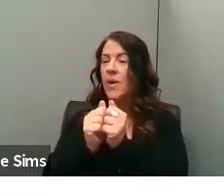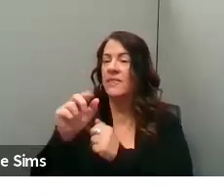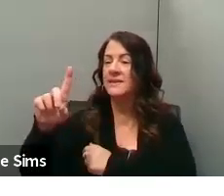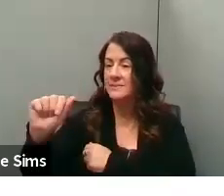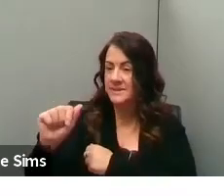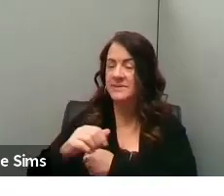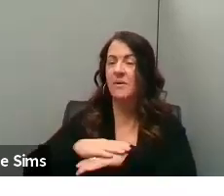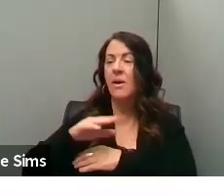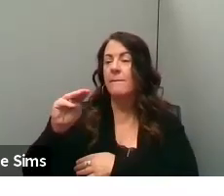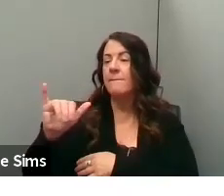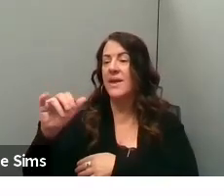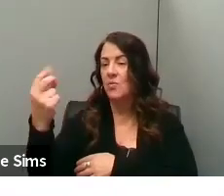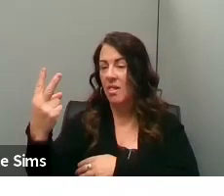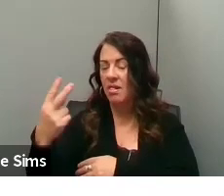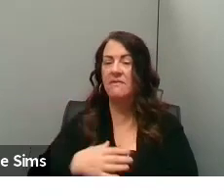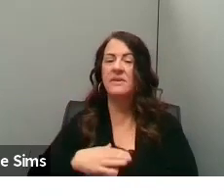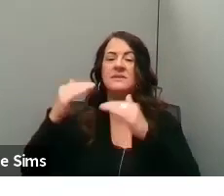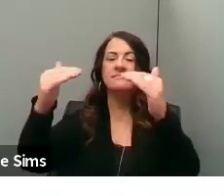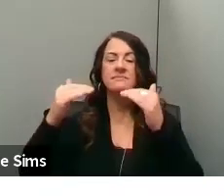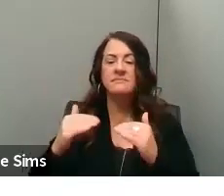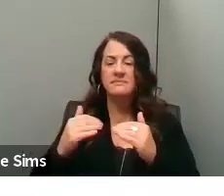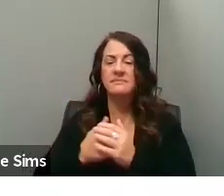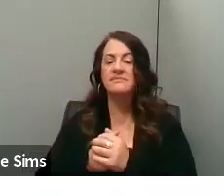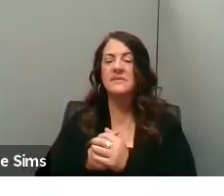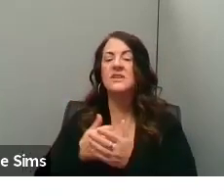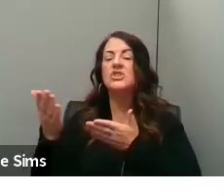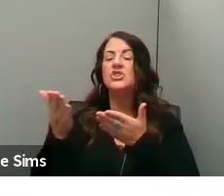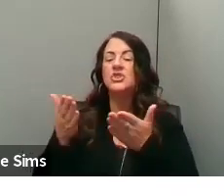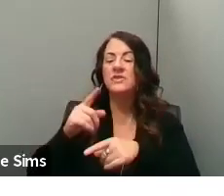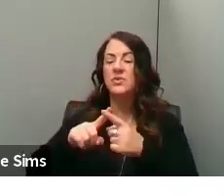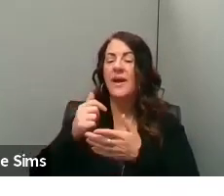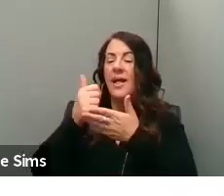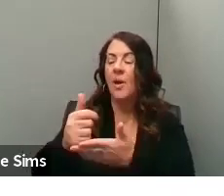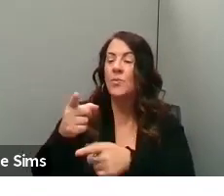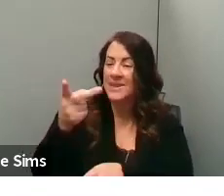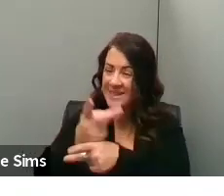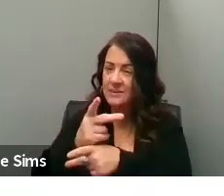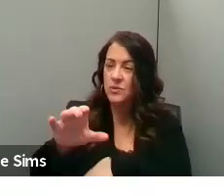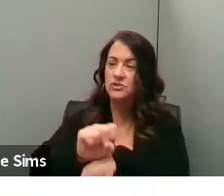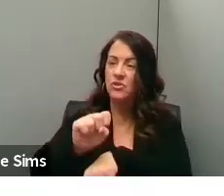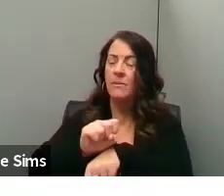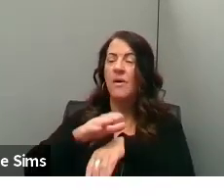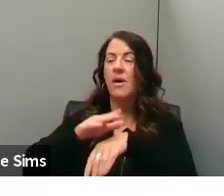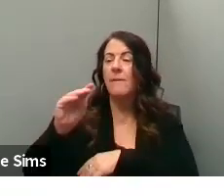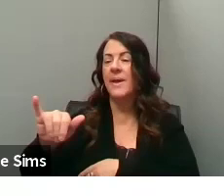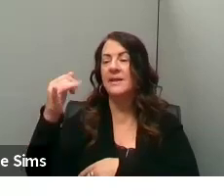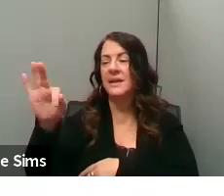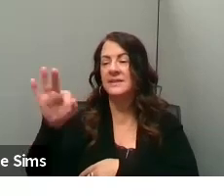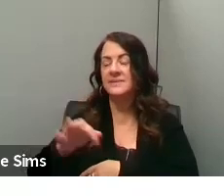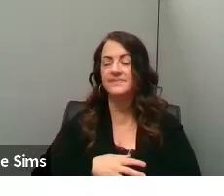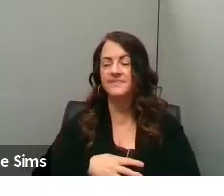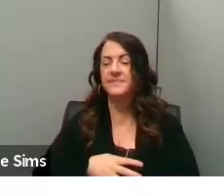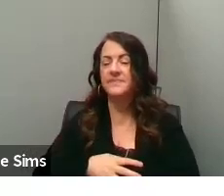And then following, Services to Help You Keep Your Job on May 19th. Thank you again, everyone, for joining